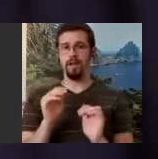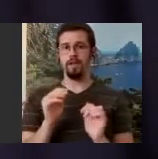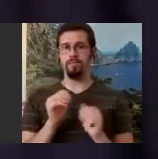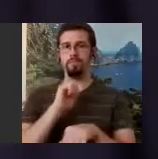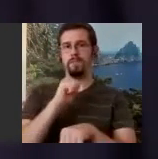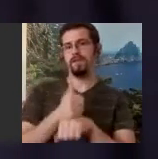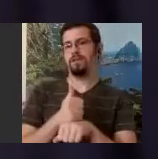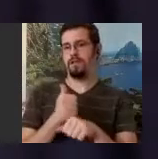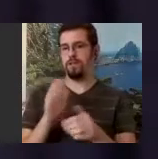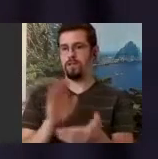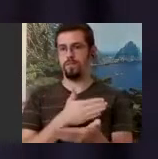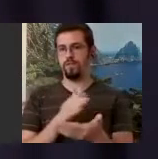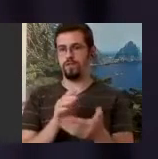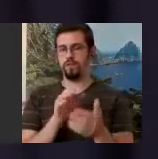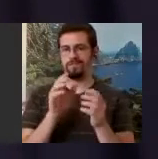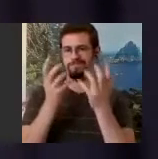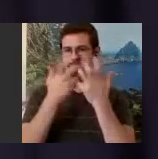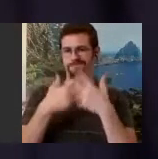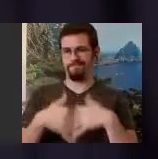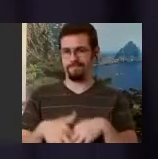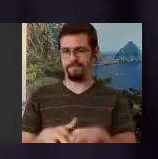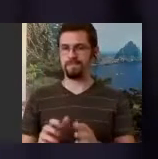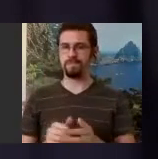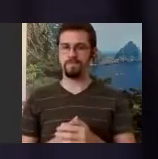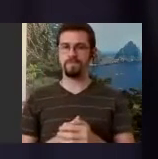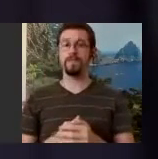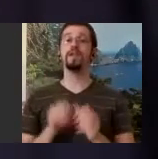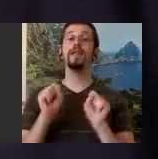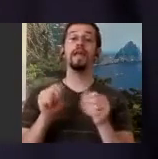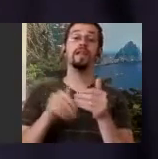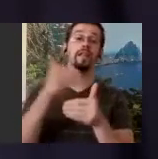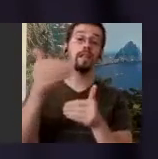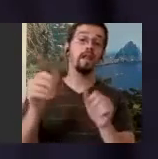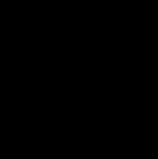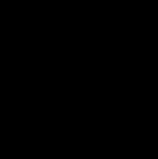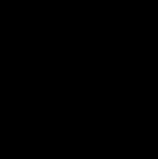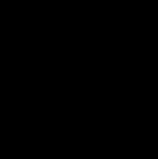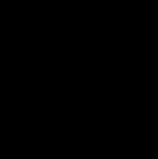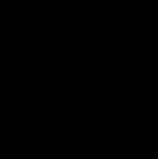basically. And you can go to the next slide.